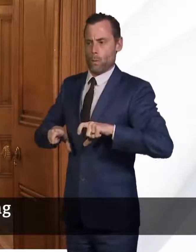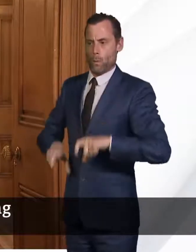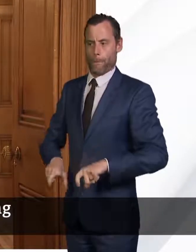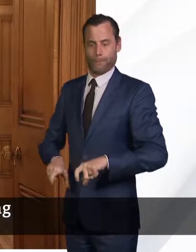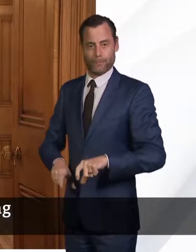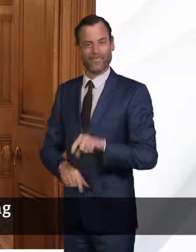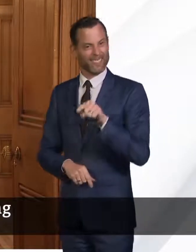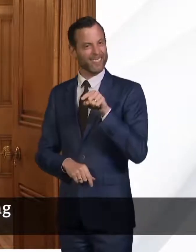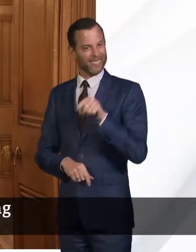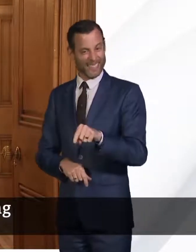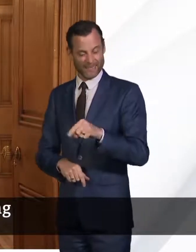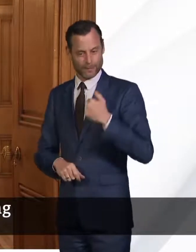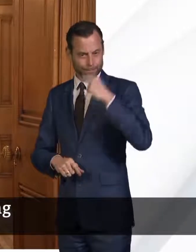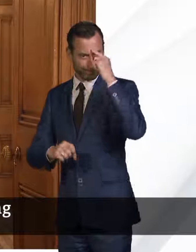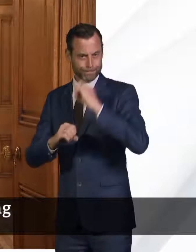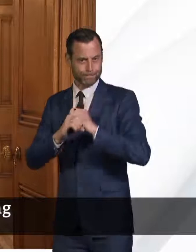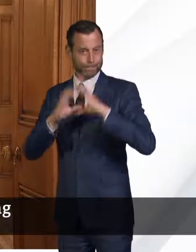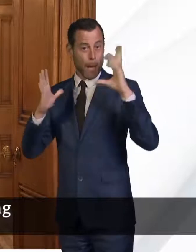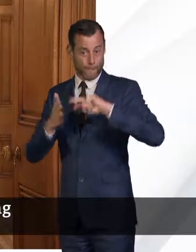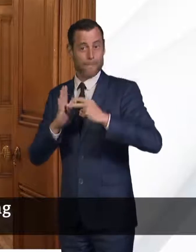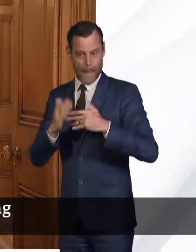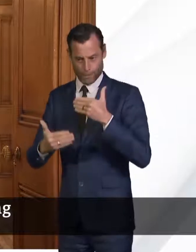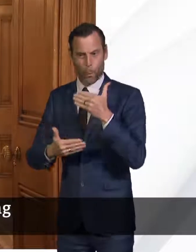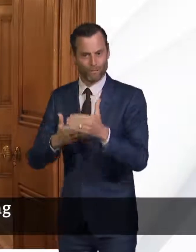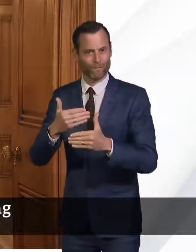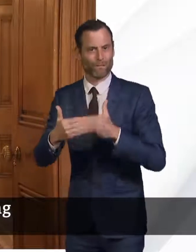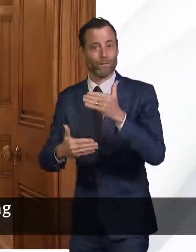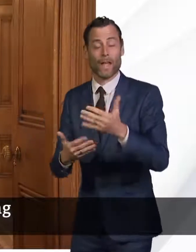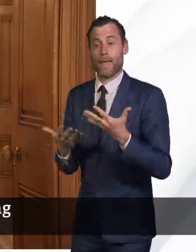plan is working. The latest figures show